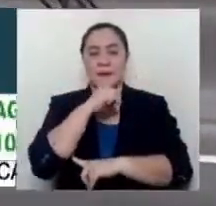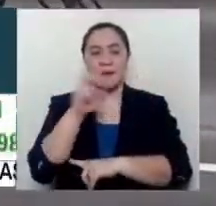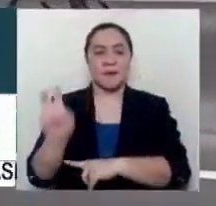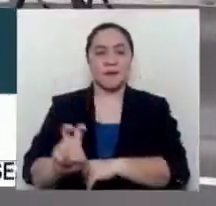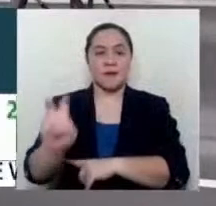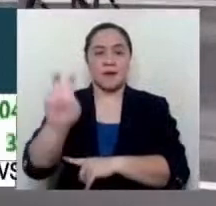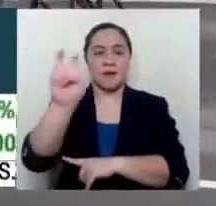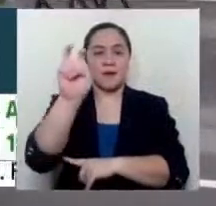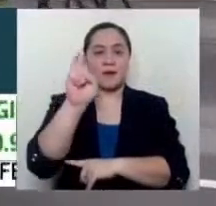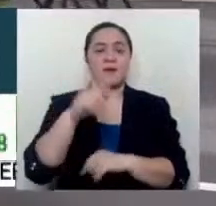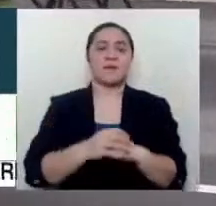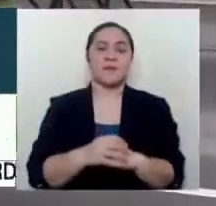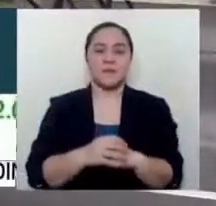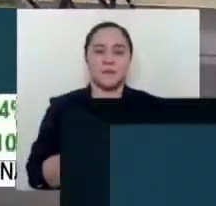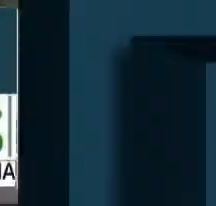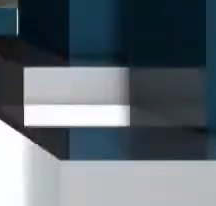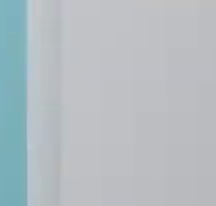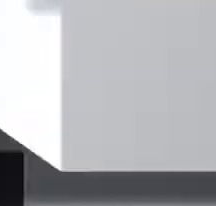and establishments.